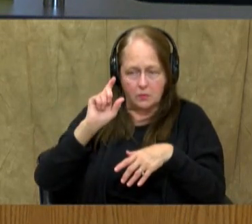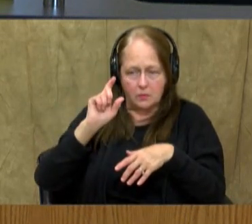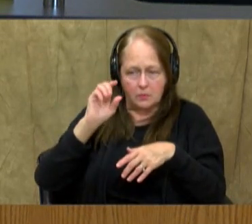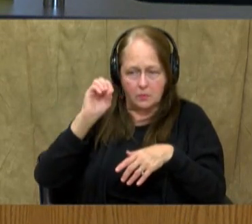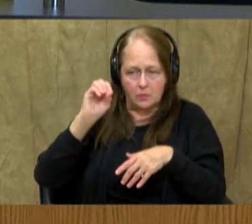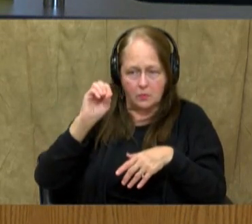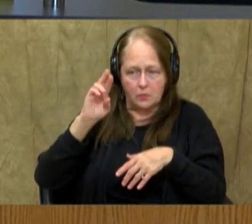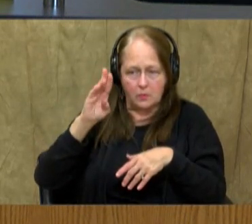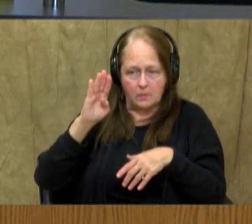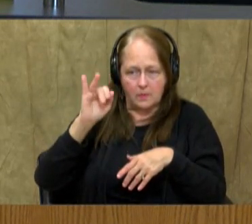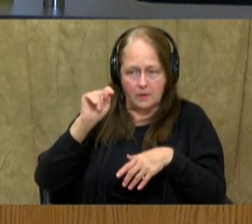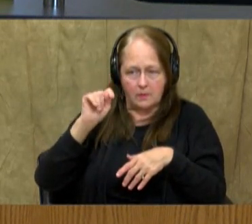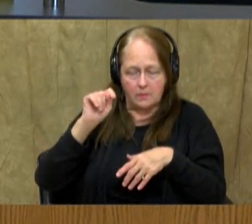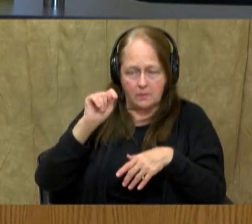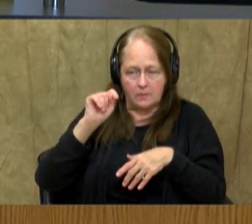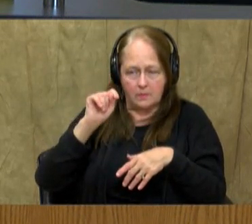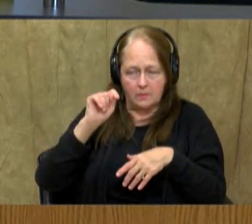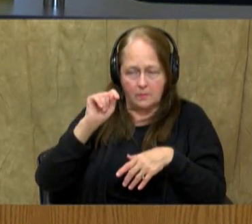the orbit,